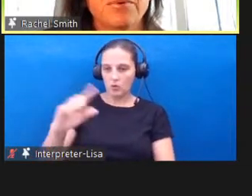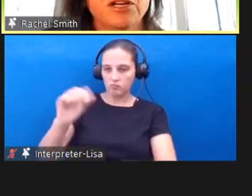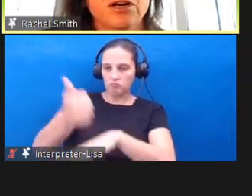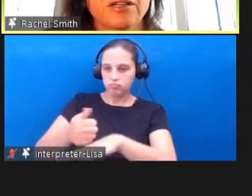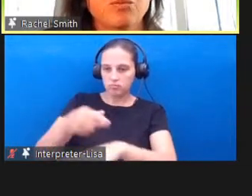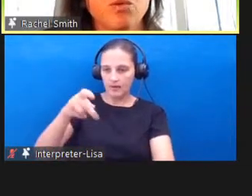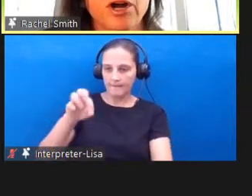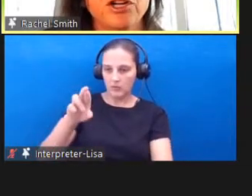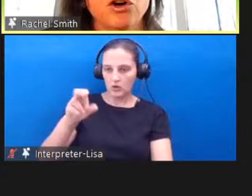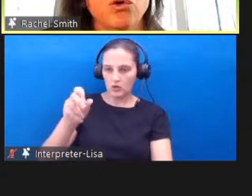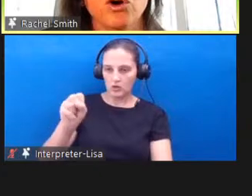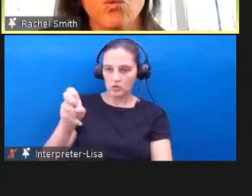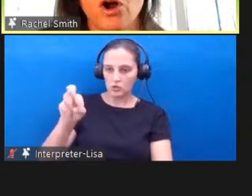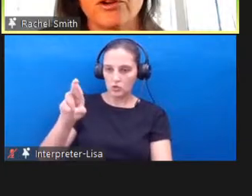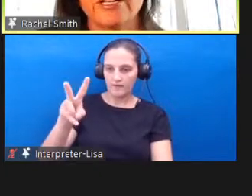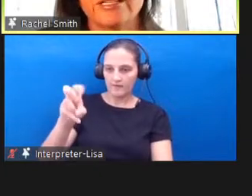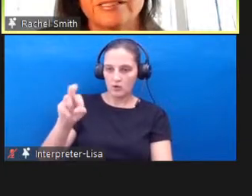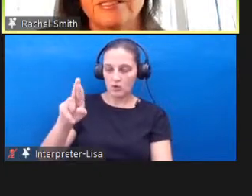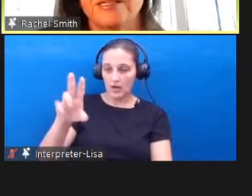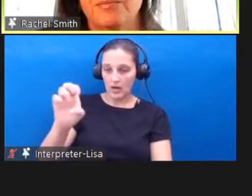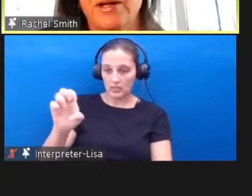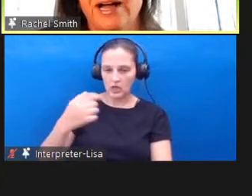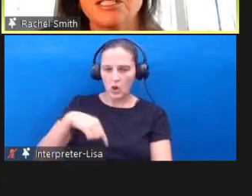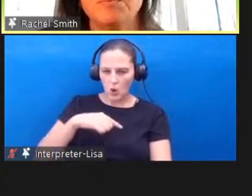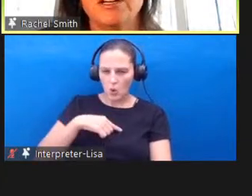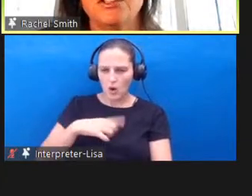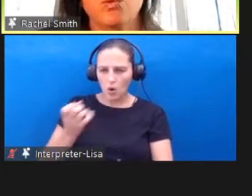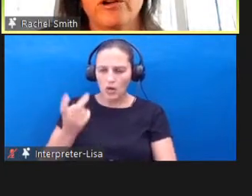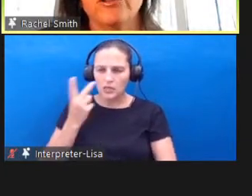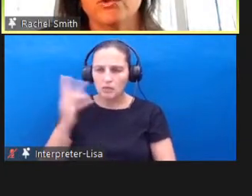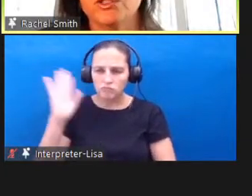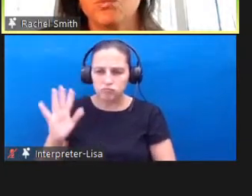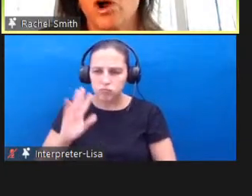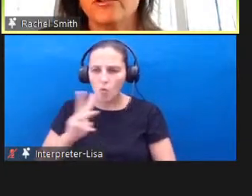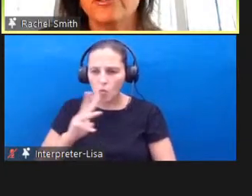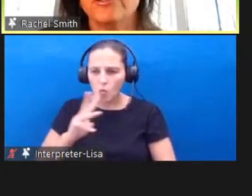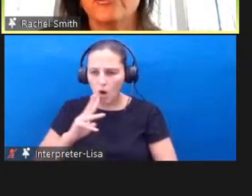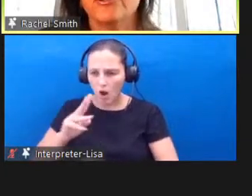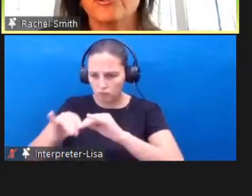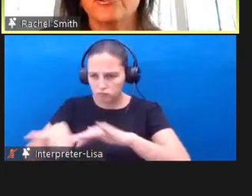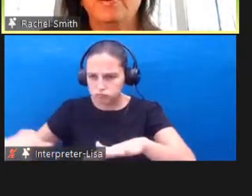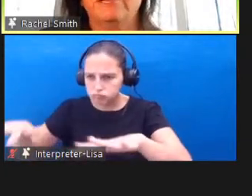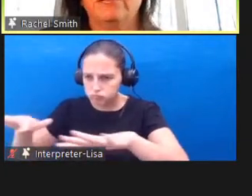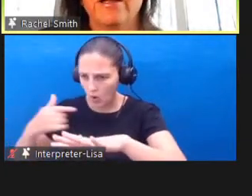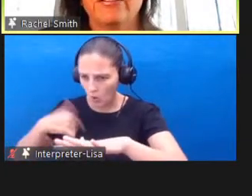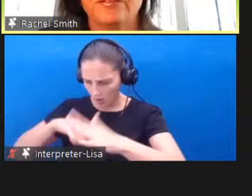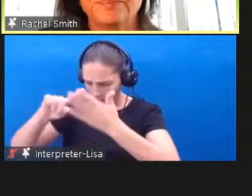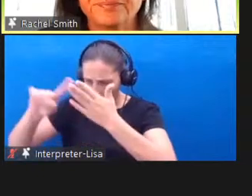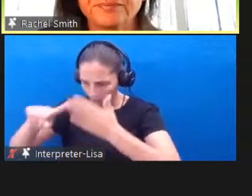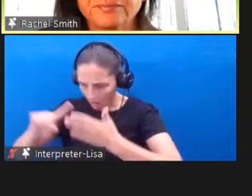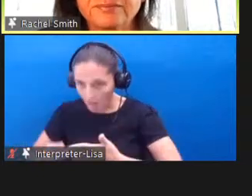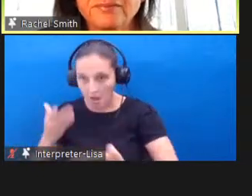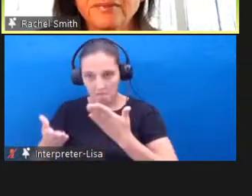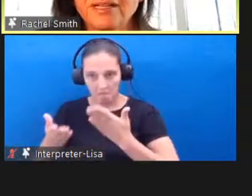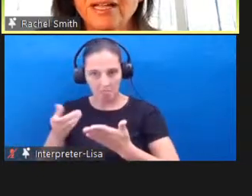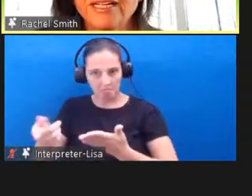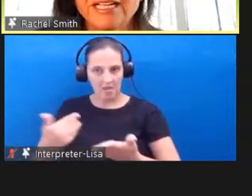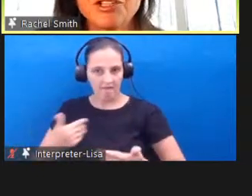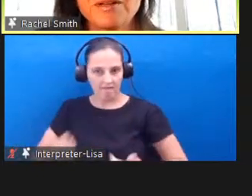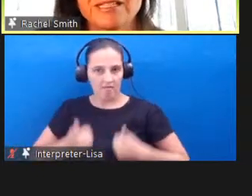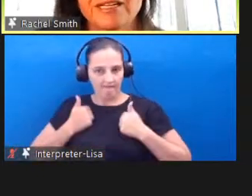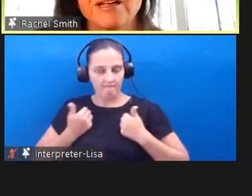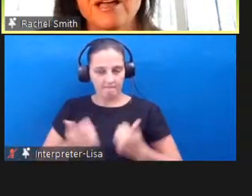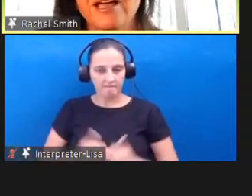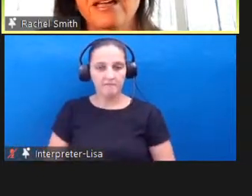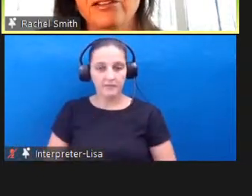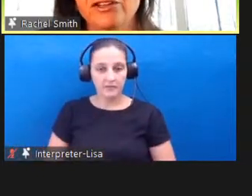Perseverance, because we want to go where water existed in the past, because where there was water, there could have been life. And in case you